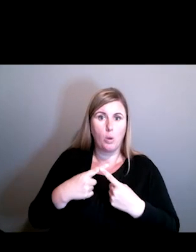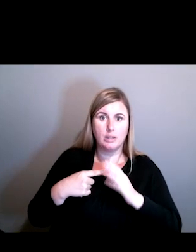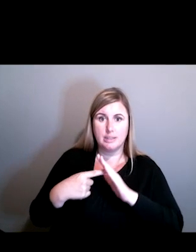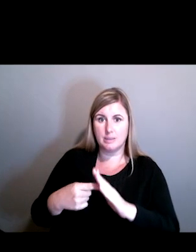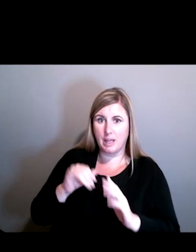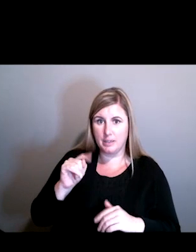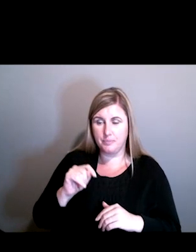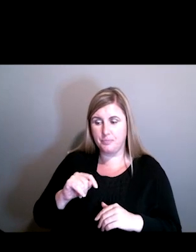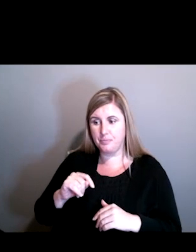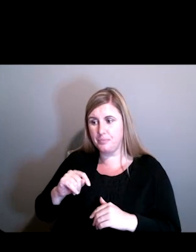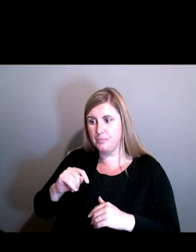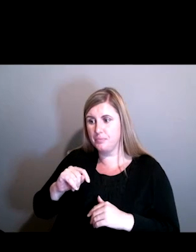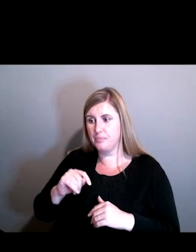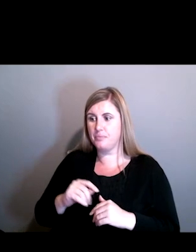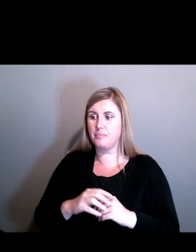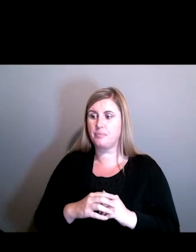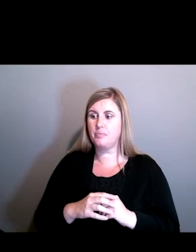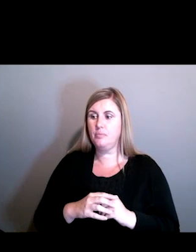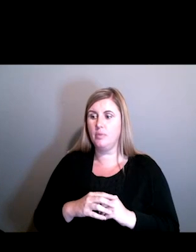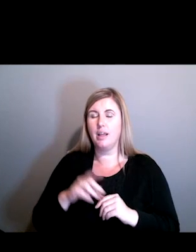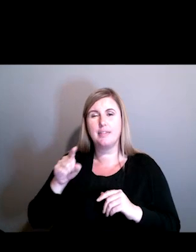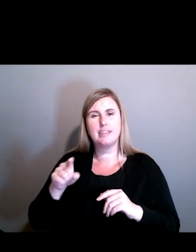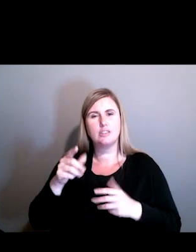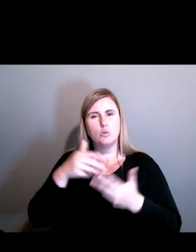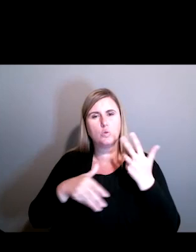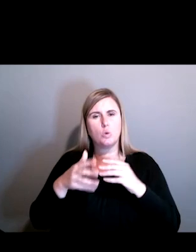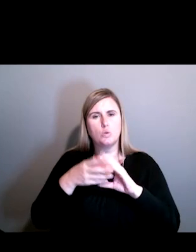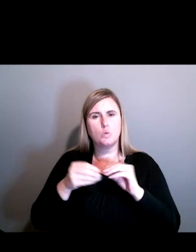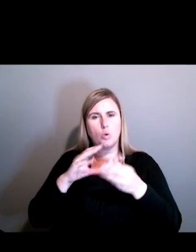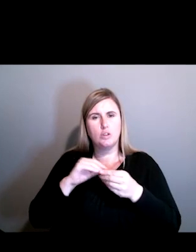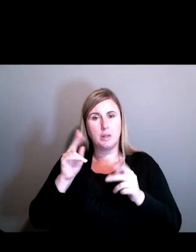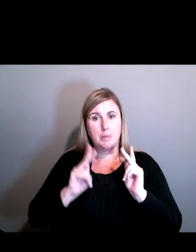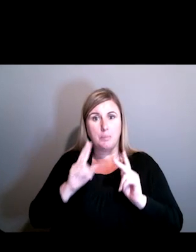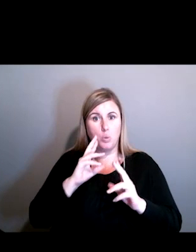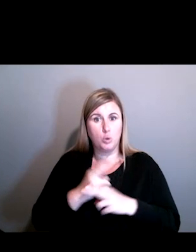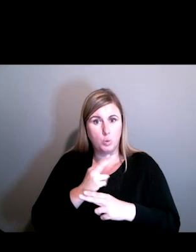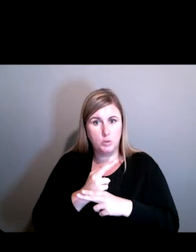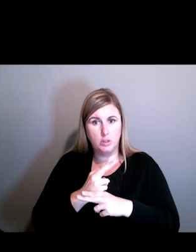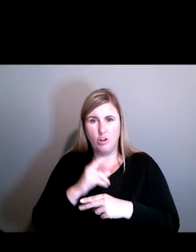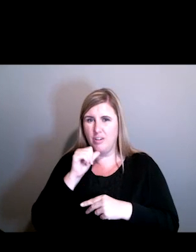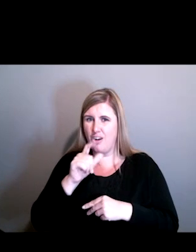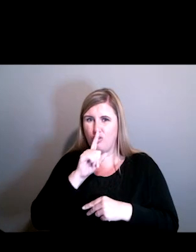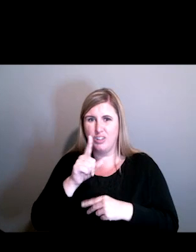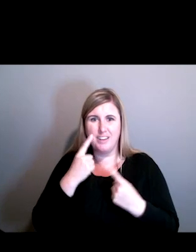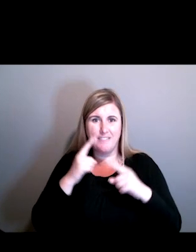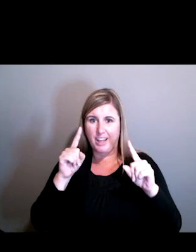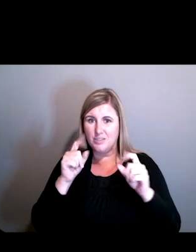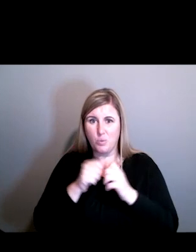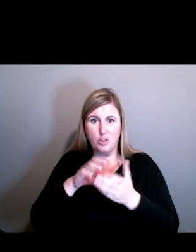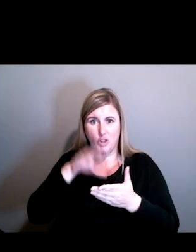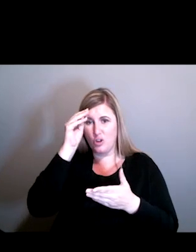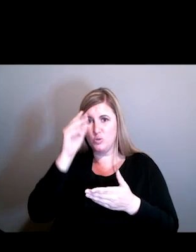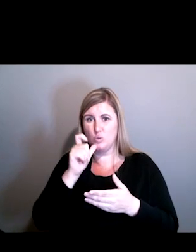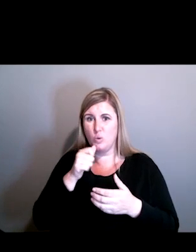So these social stories that people use are not really effective with learners that do not have